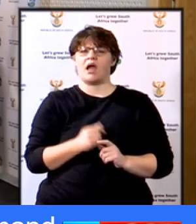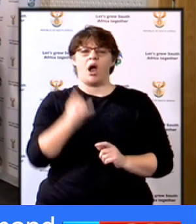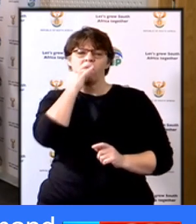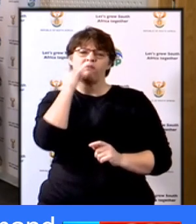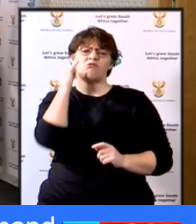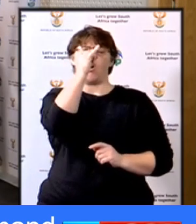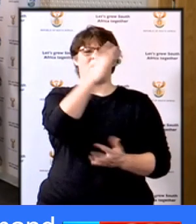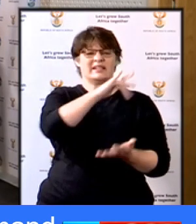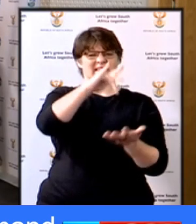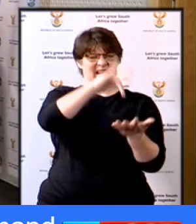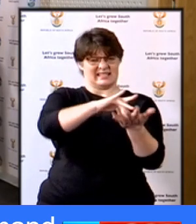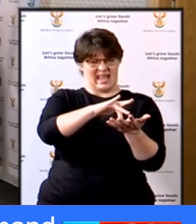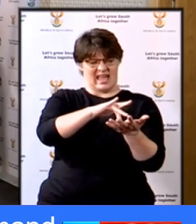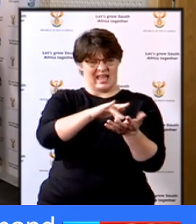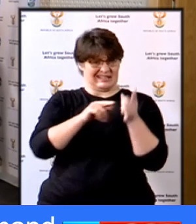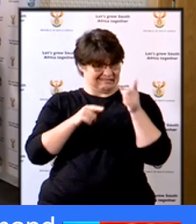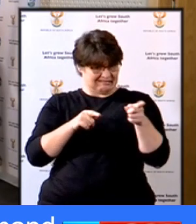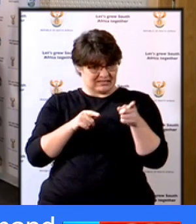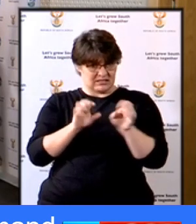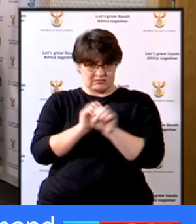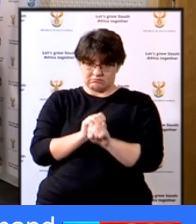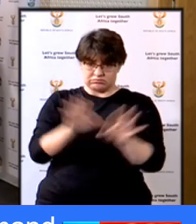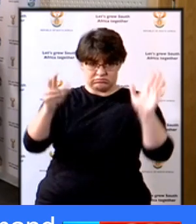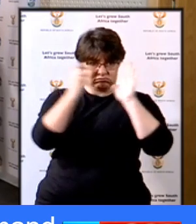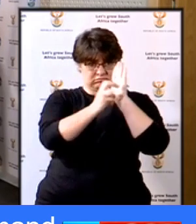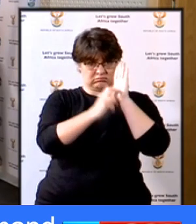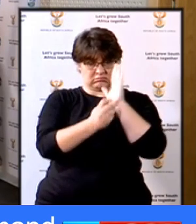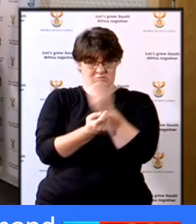centers and is asking whether those have been made public yet.